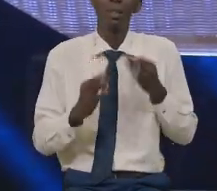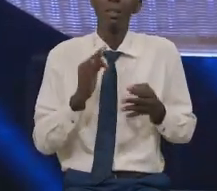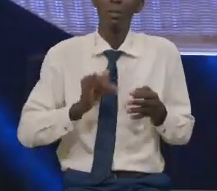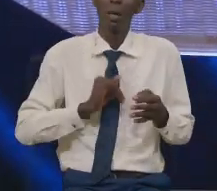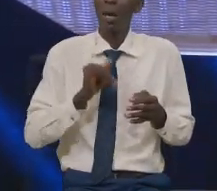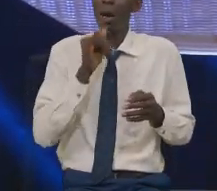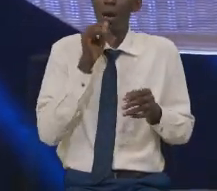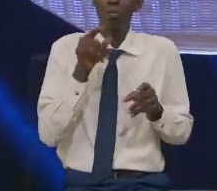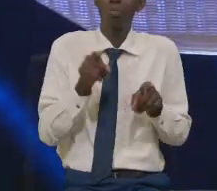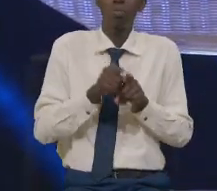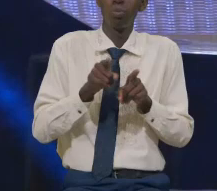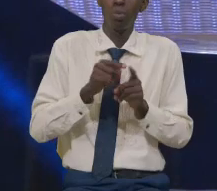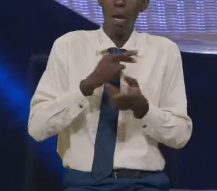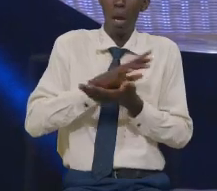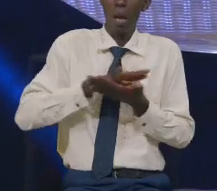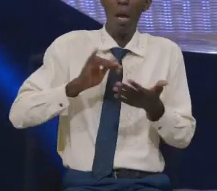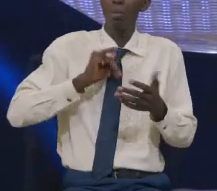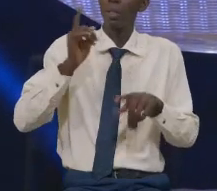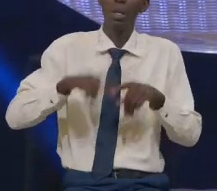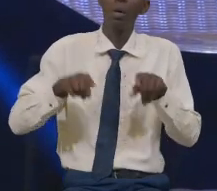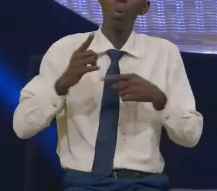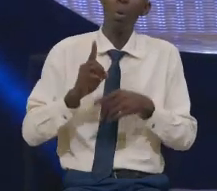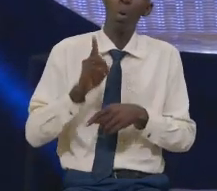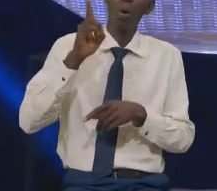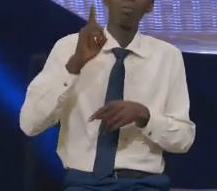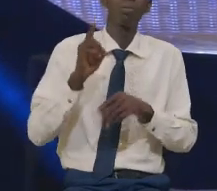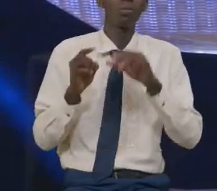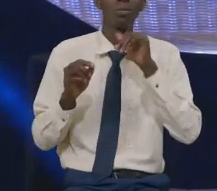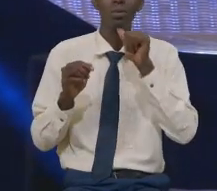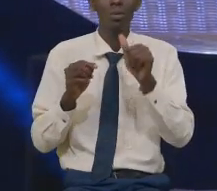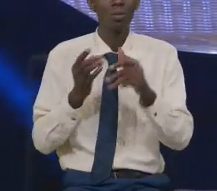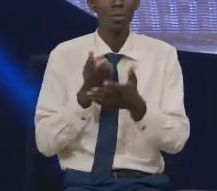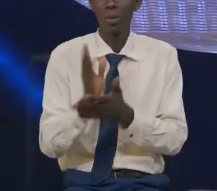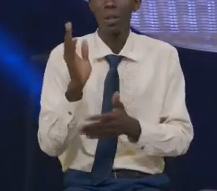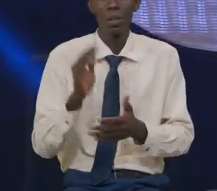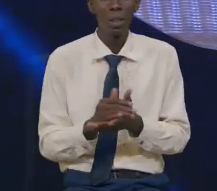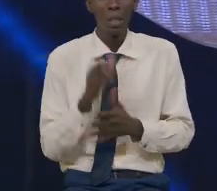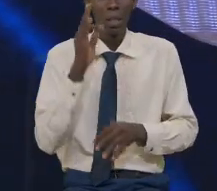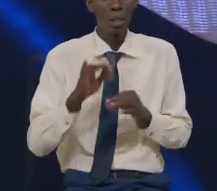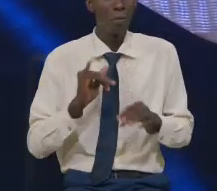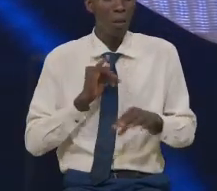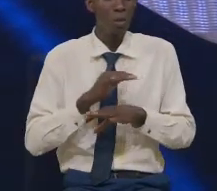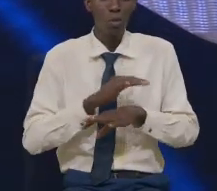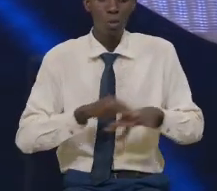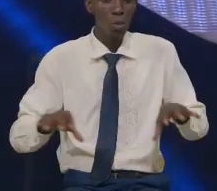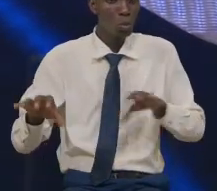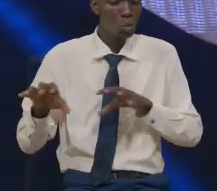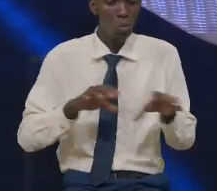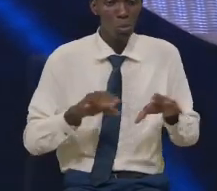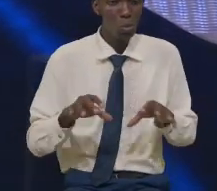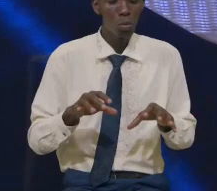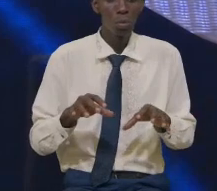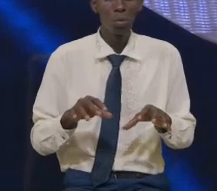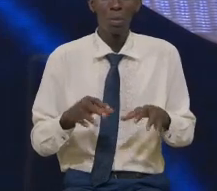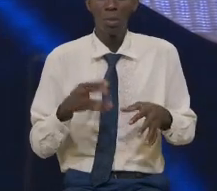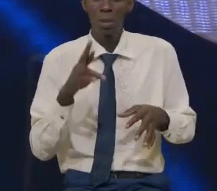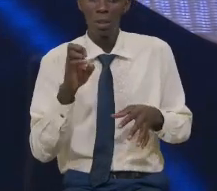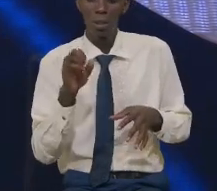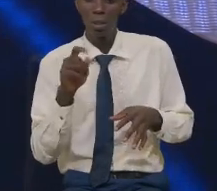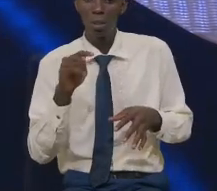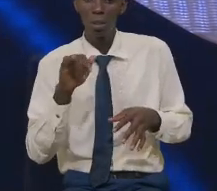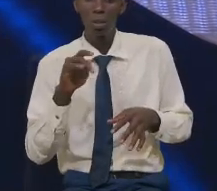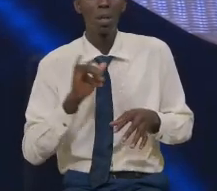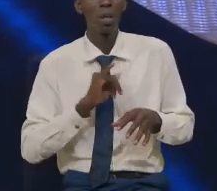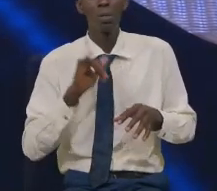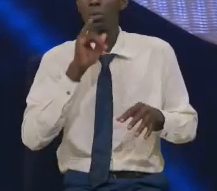place I'm dreaming of. That's not right. If I make restitution, then I will not get to the